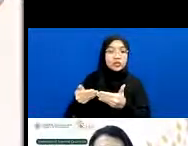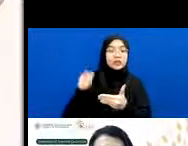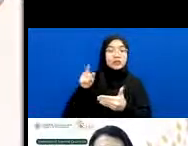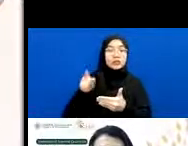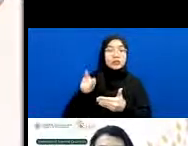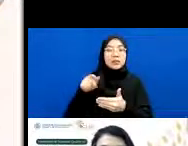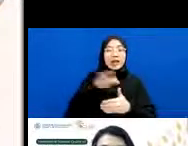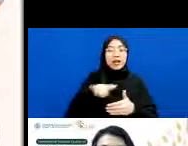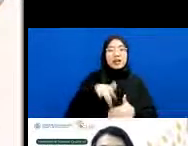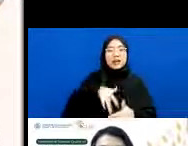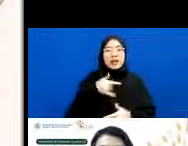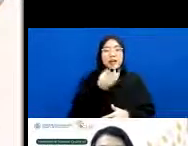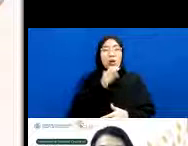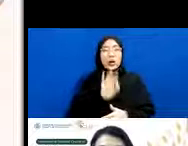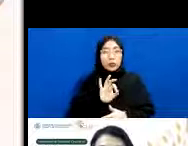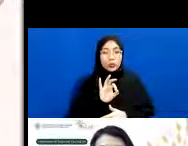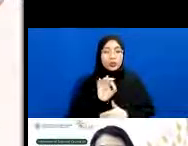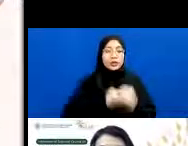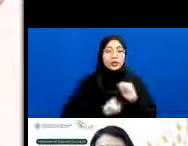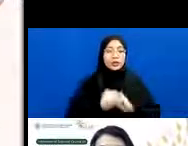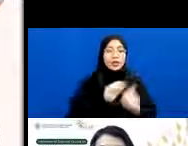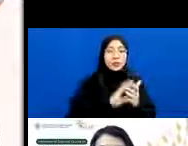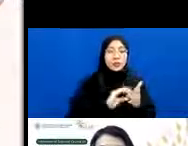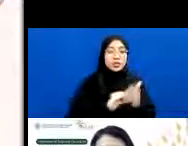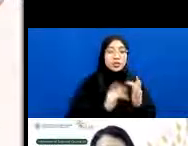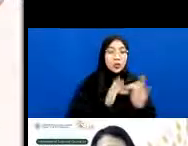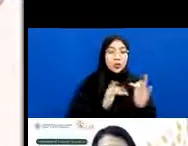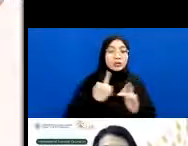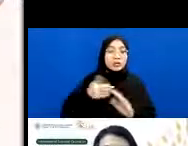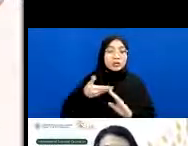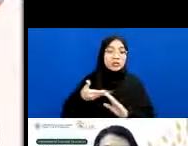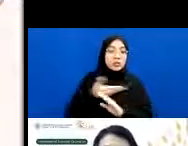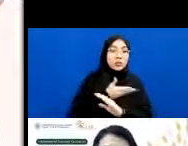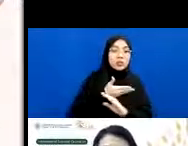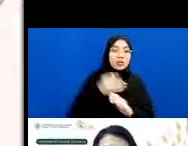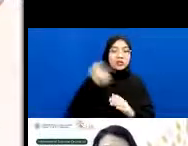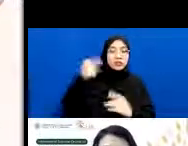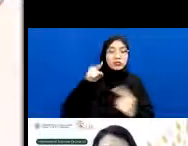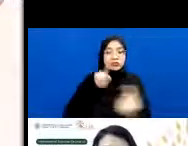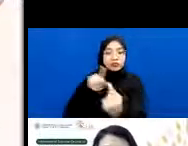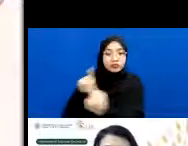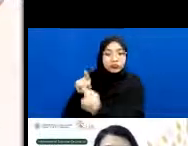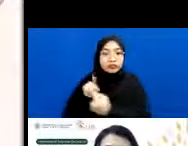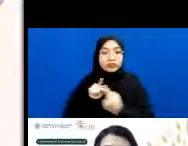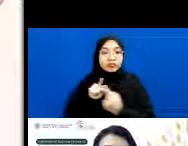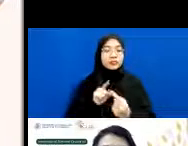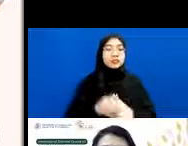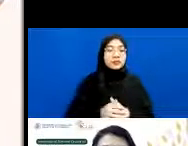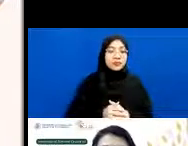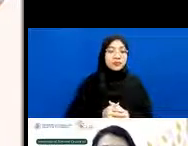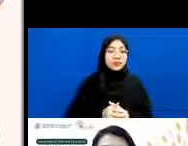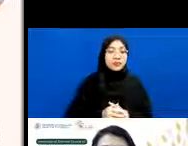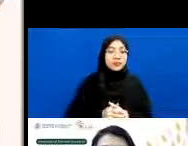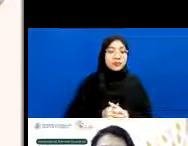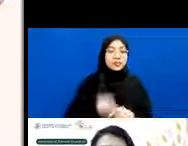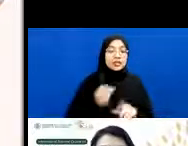UNICEF as Asia and Pacific Region COVID-19 Technical Guidance 2020. Therefore, biopsychosocial model